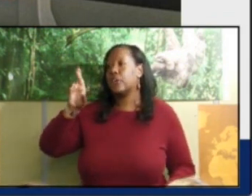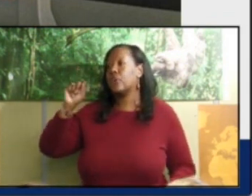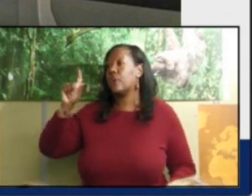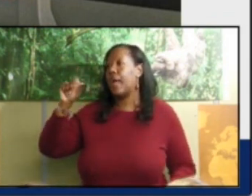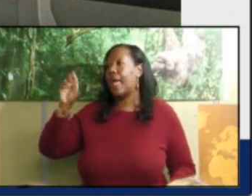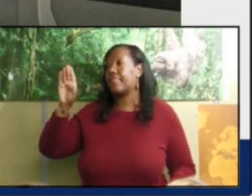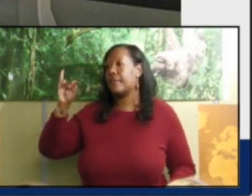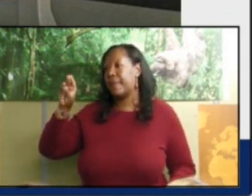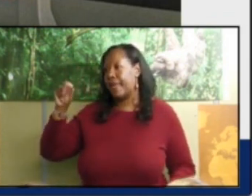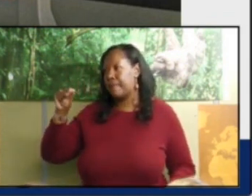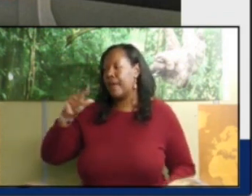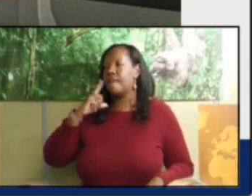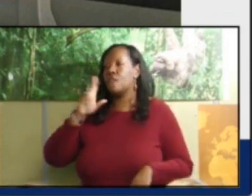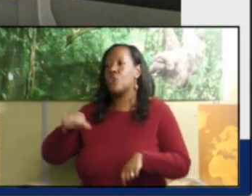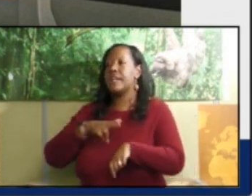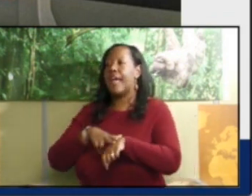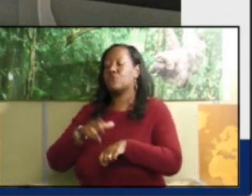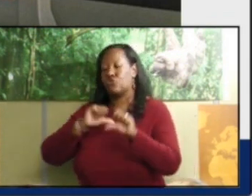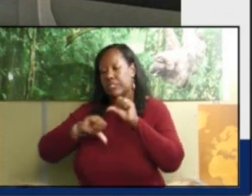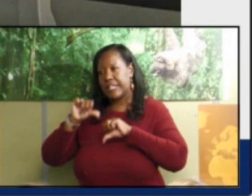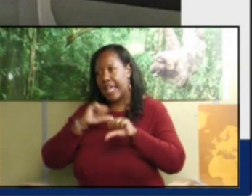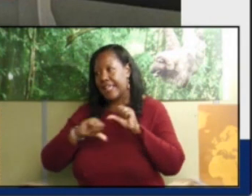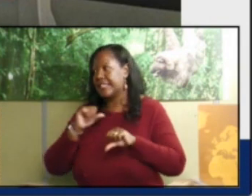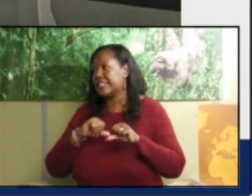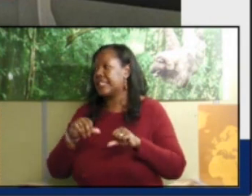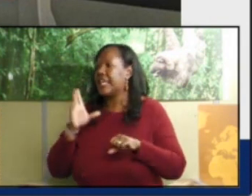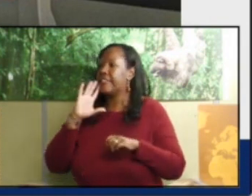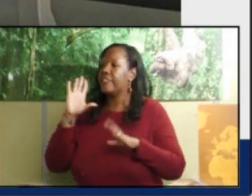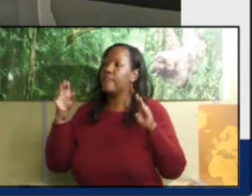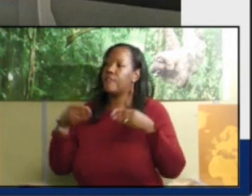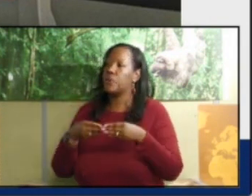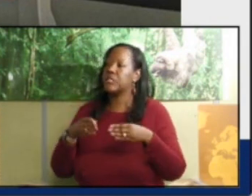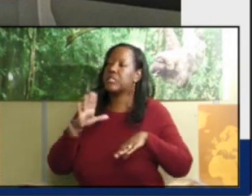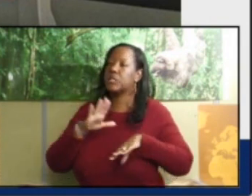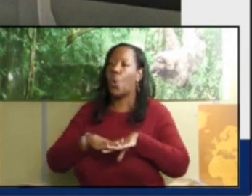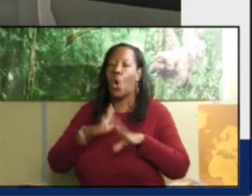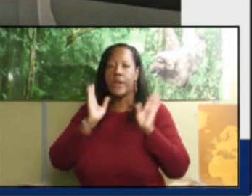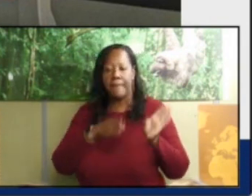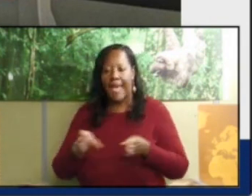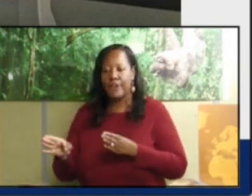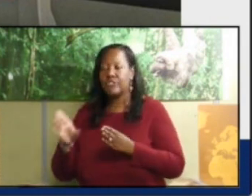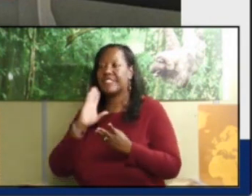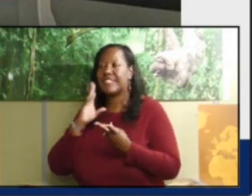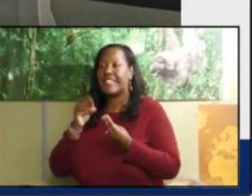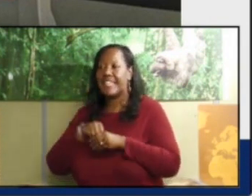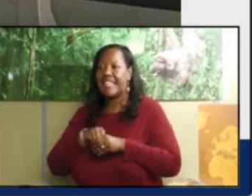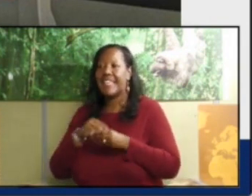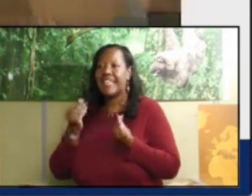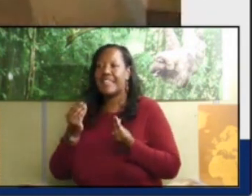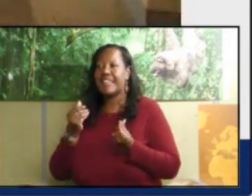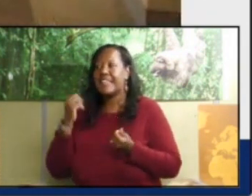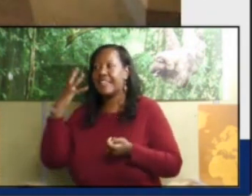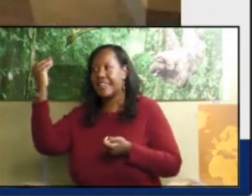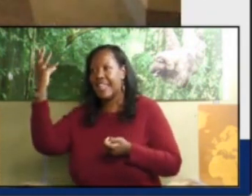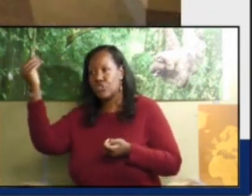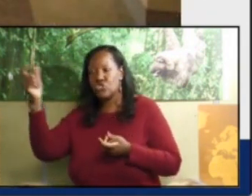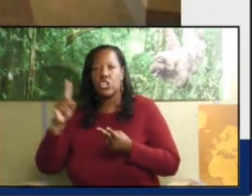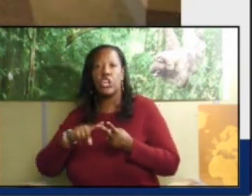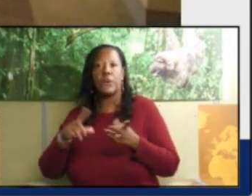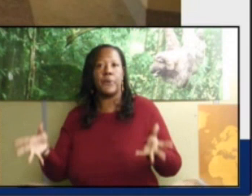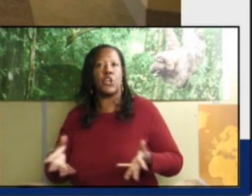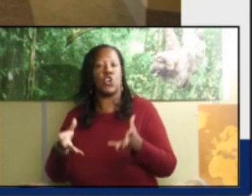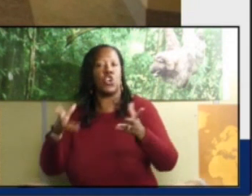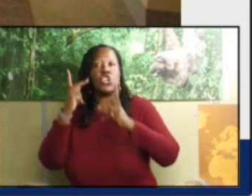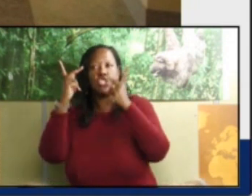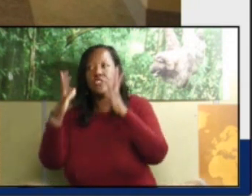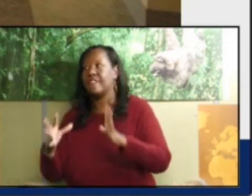where they're focusing on patterns in nature and encouraging visitors to notice those.